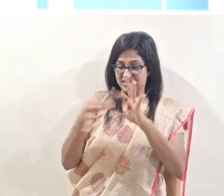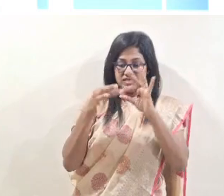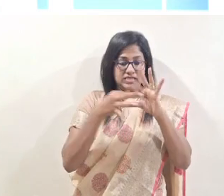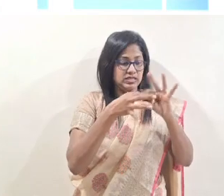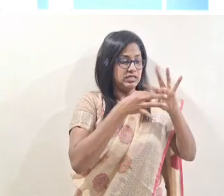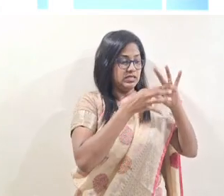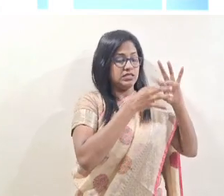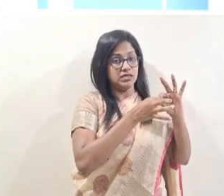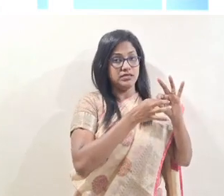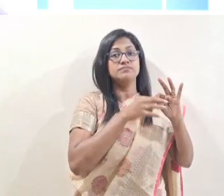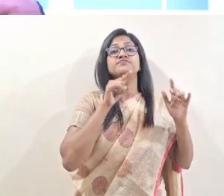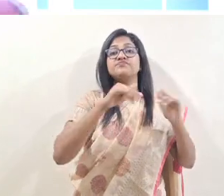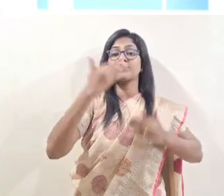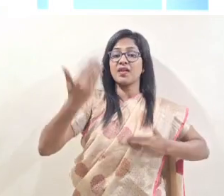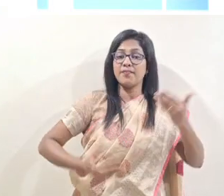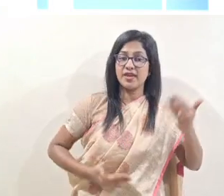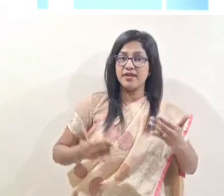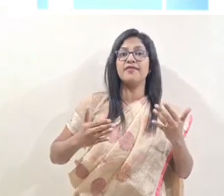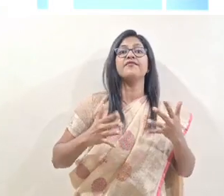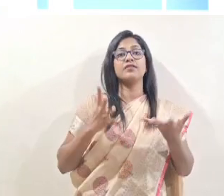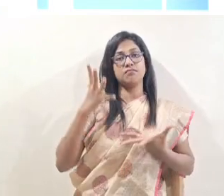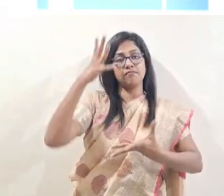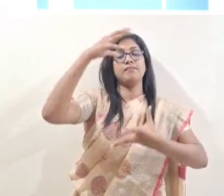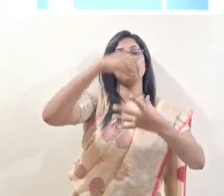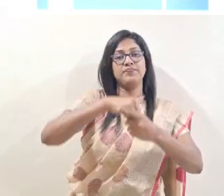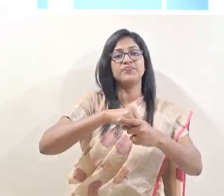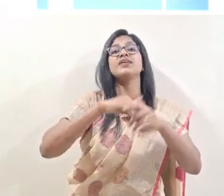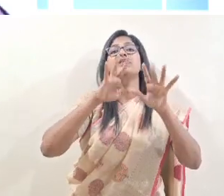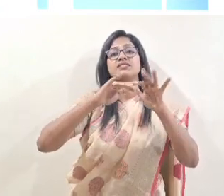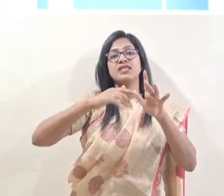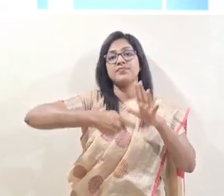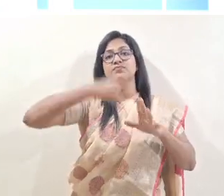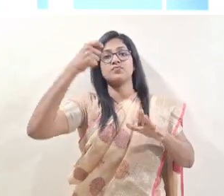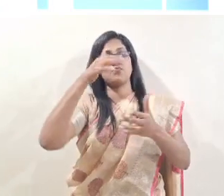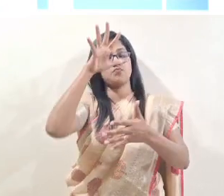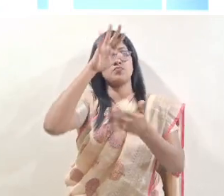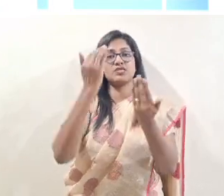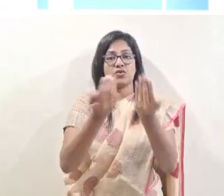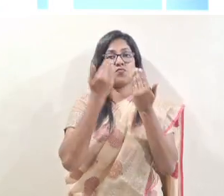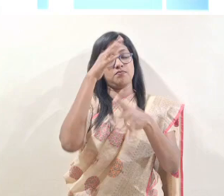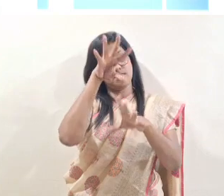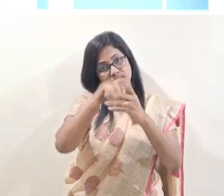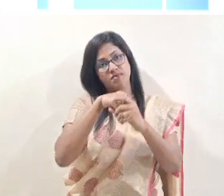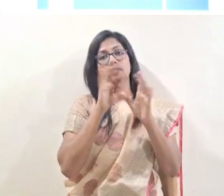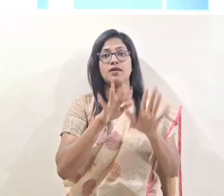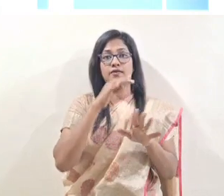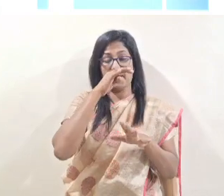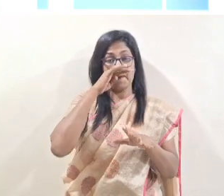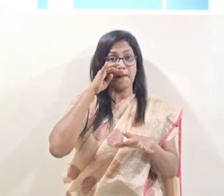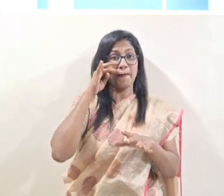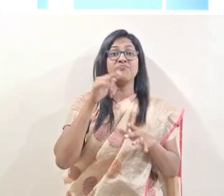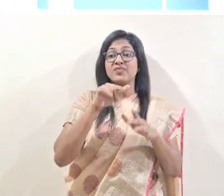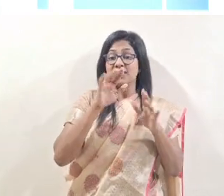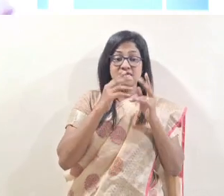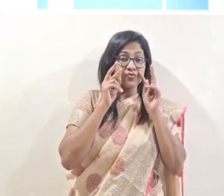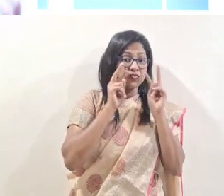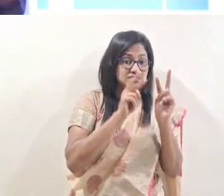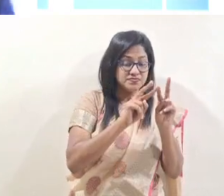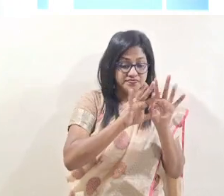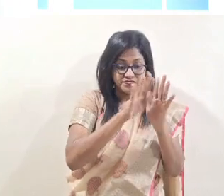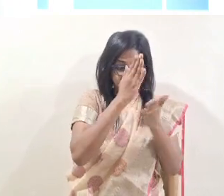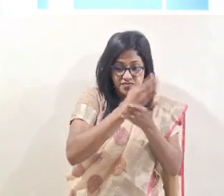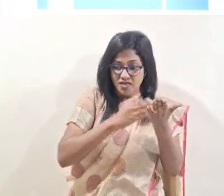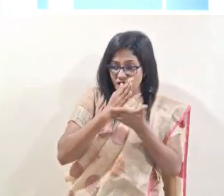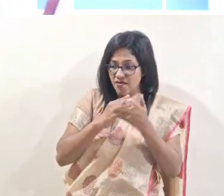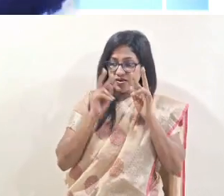contributing by their behavior into this cybersecurity thing. So all this part has to be seen. Who